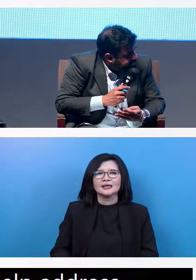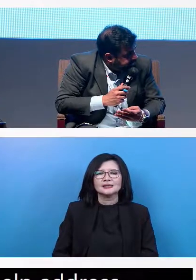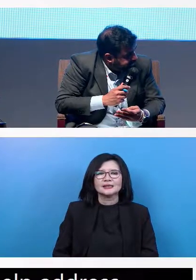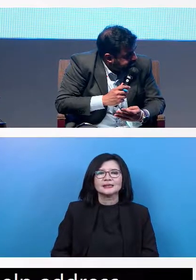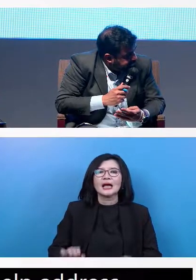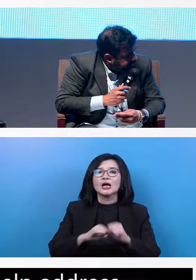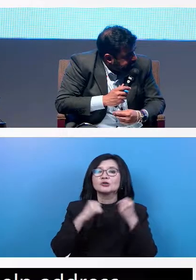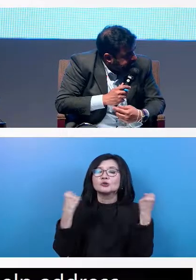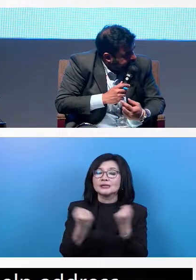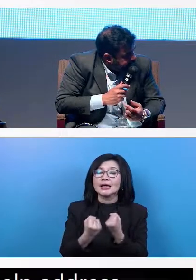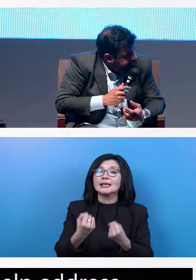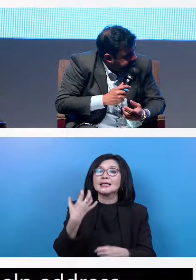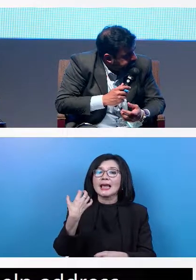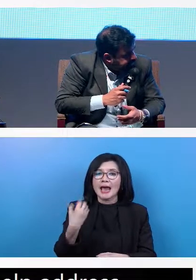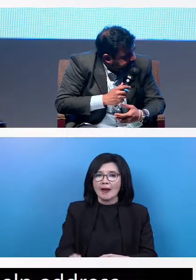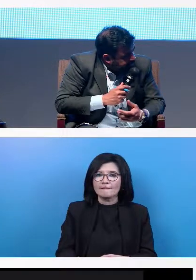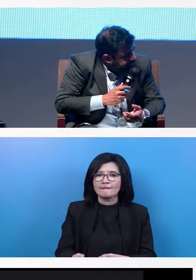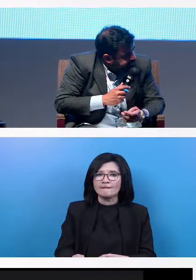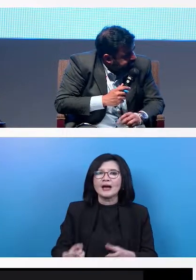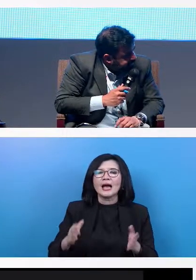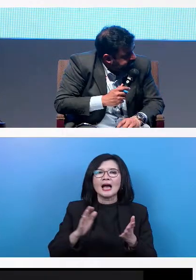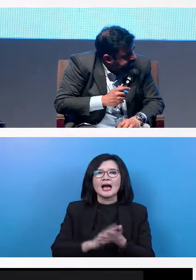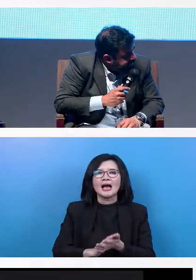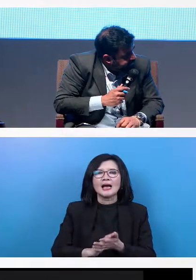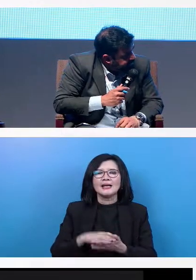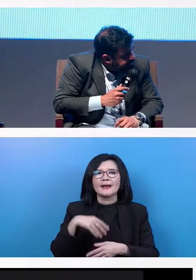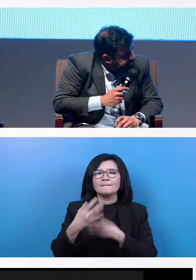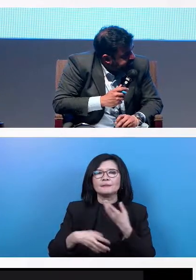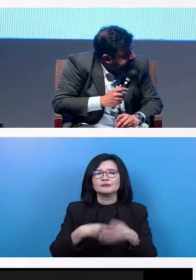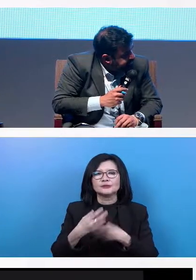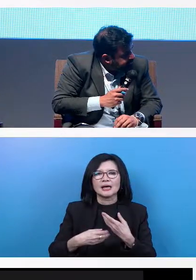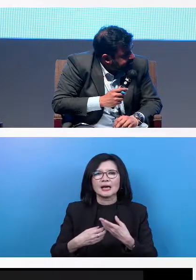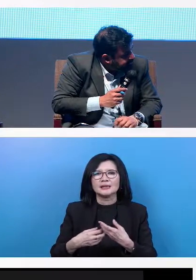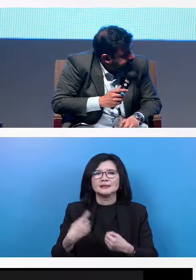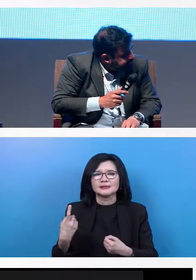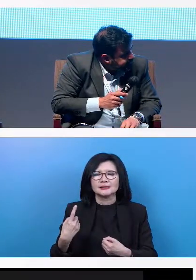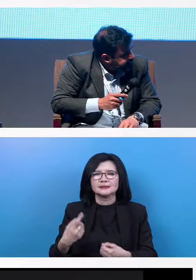the community engagement. But how do we foster that? How do we strengthen that engagement?